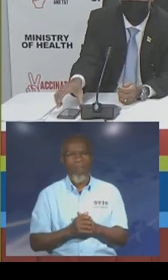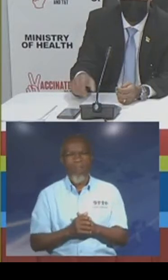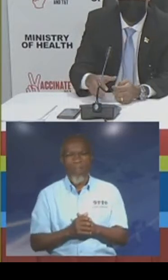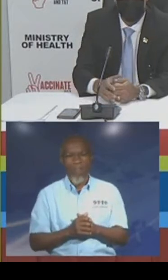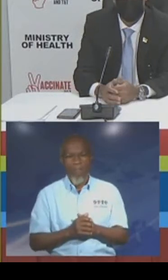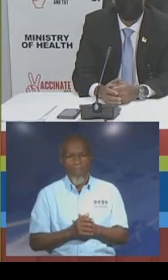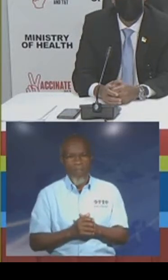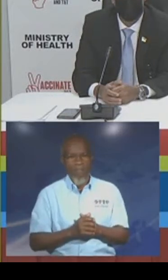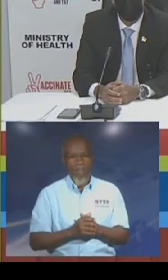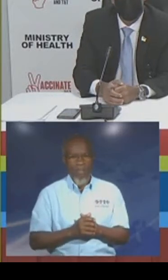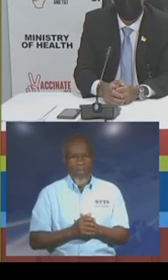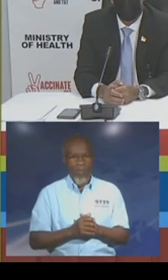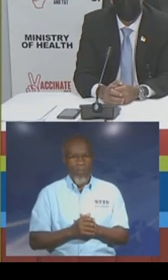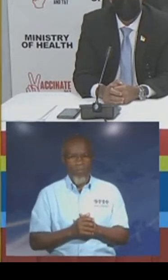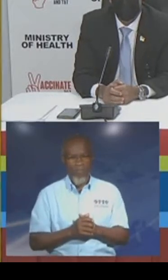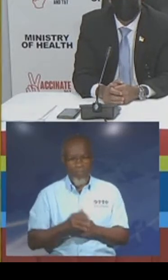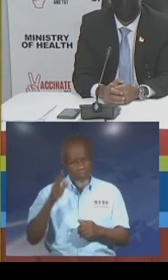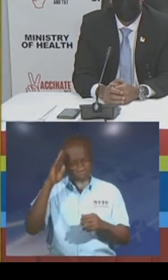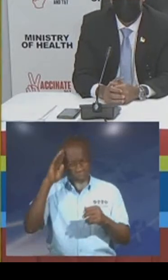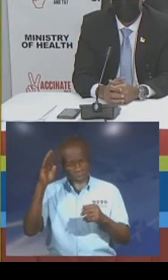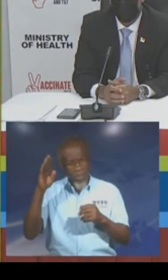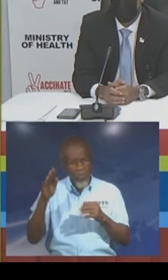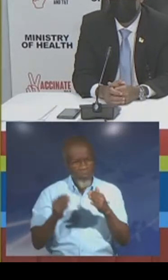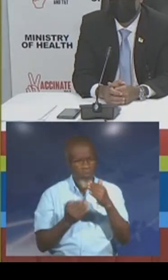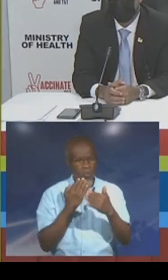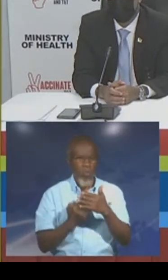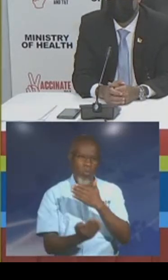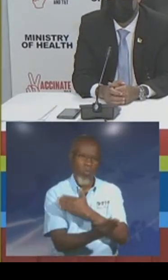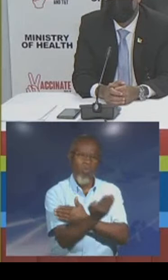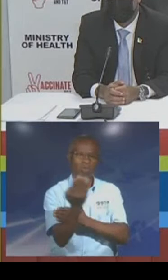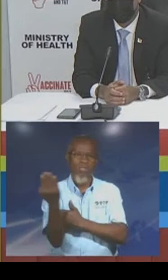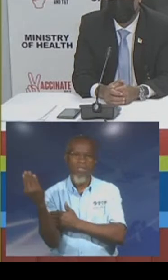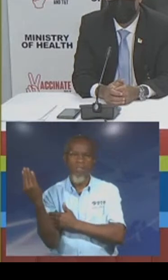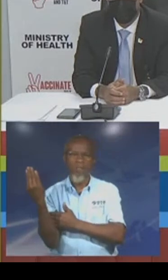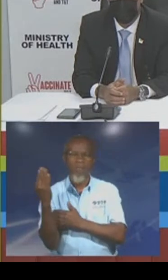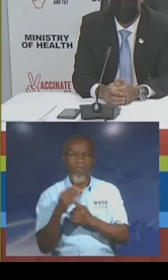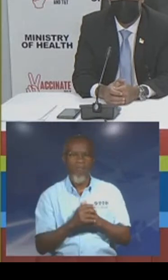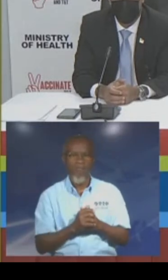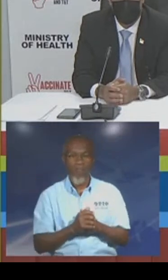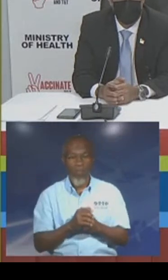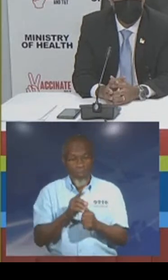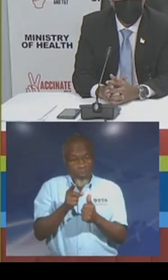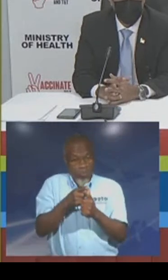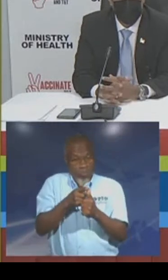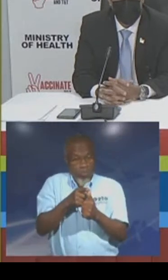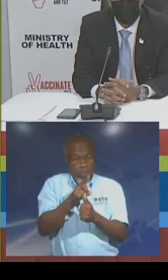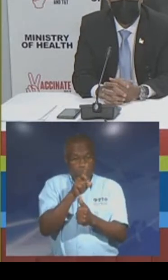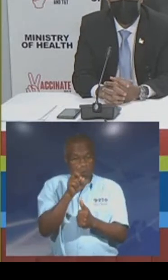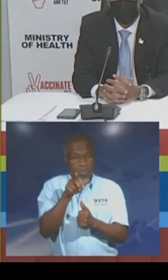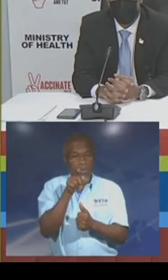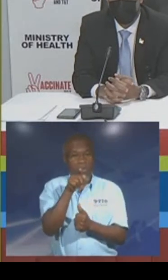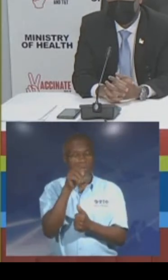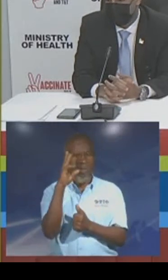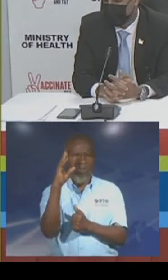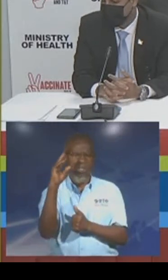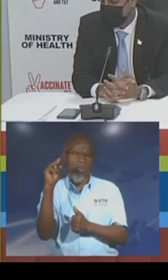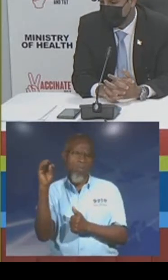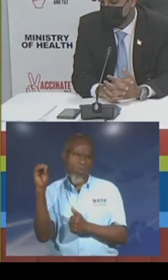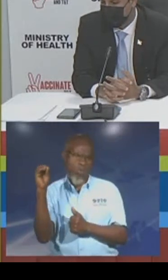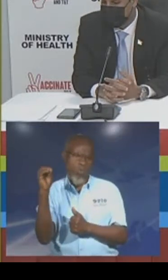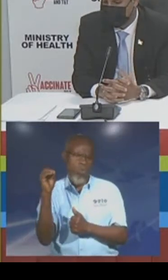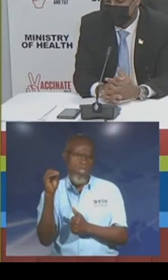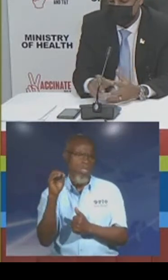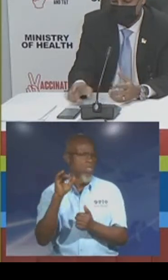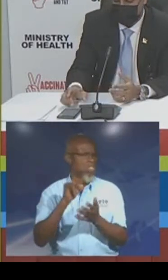Hi, good morning to the panel. Alicia Boucher from TV6 here. My first question is for the CMO. CMO, I just wanted to